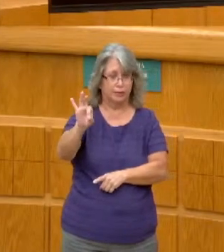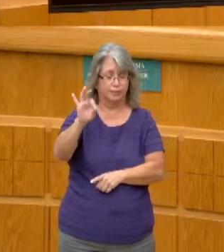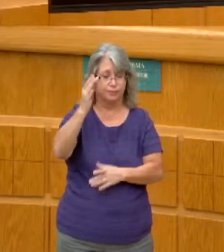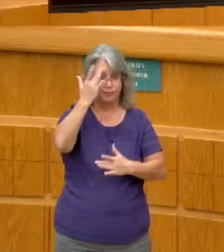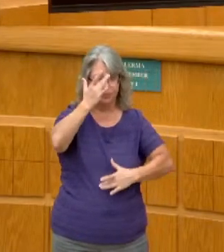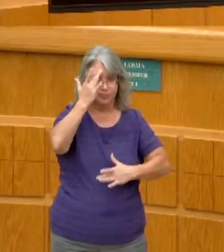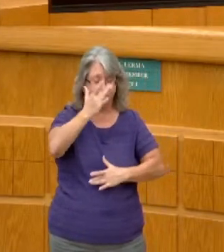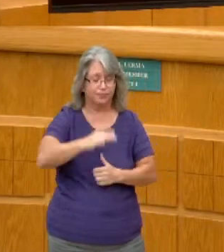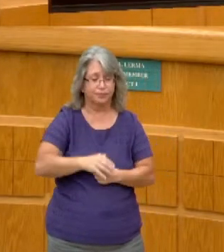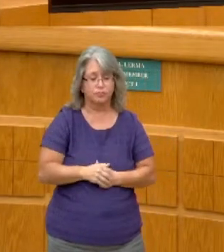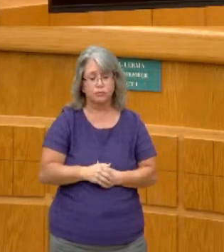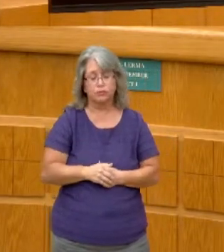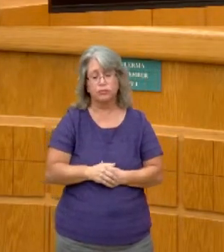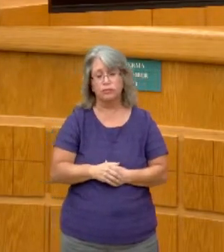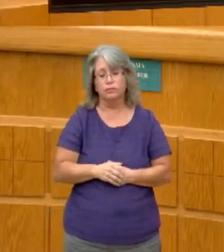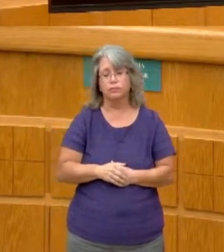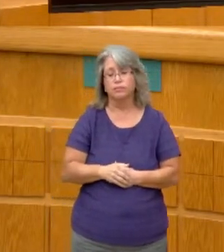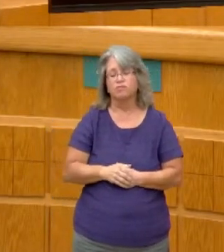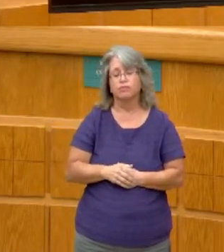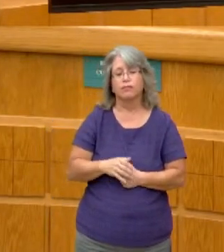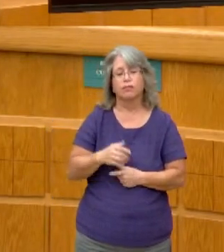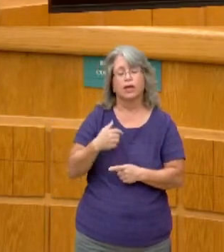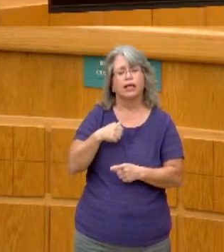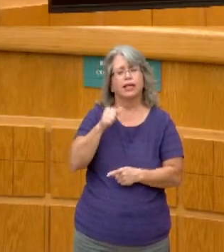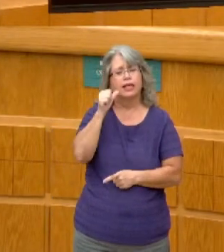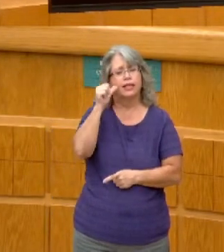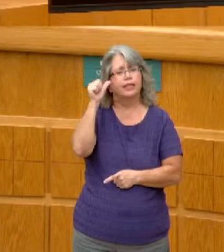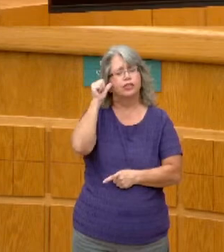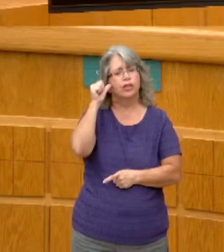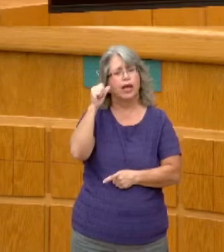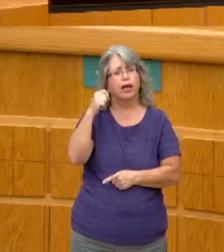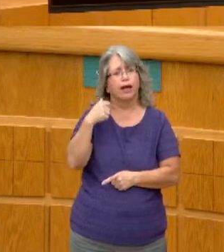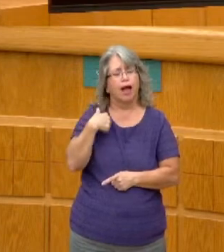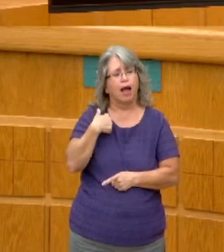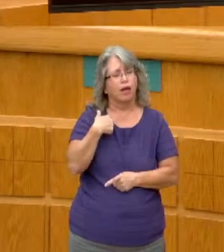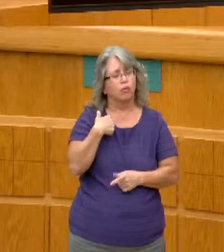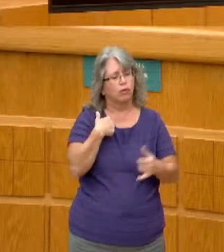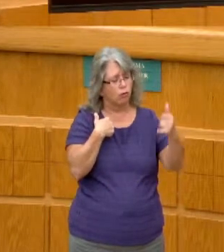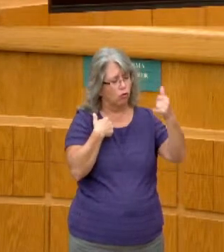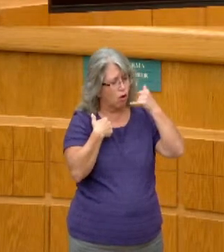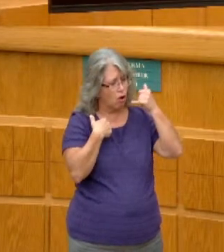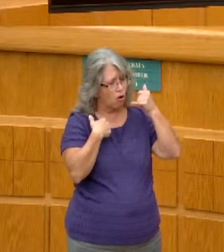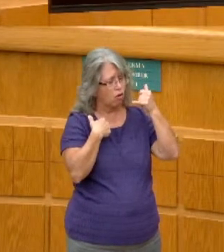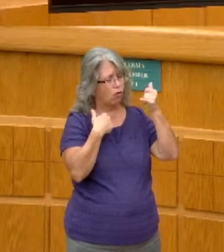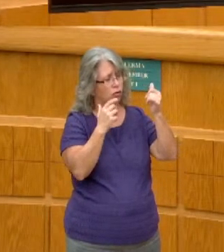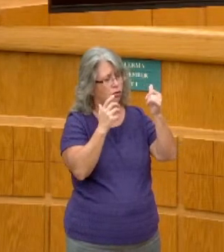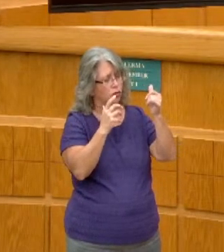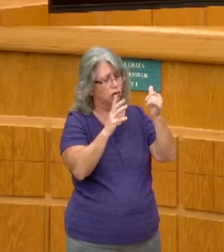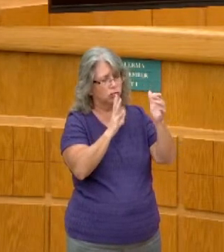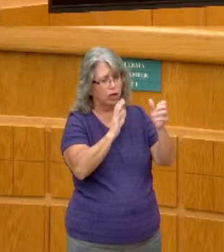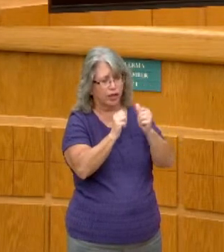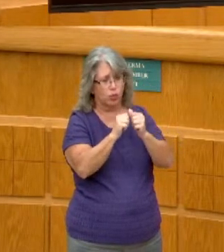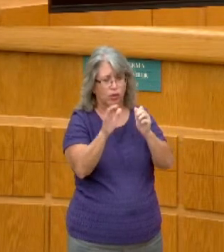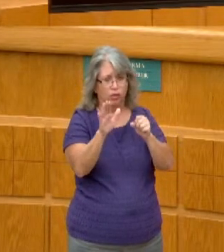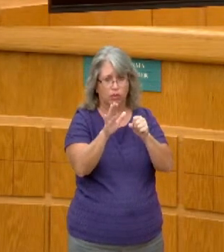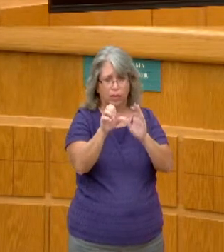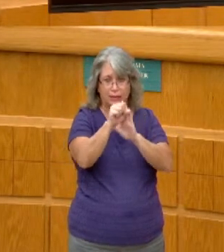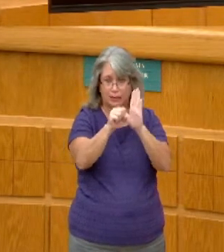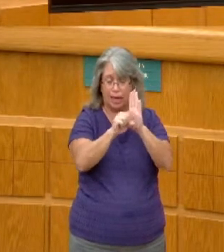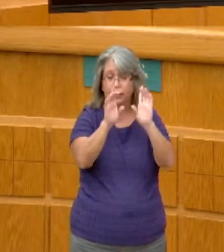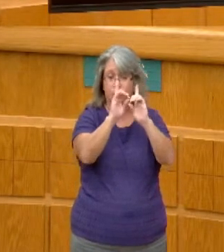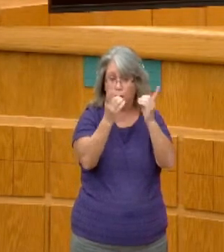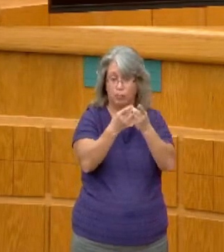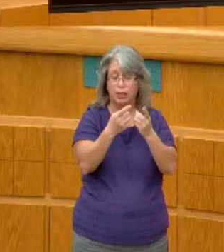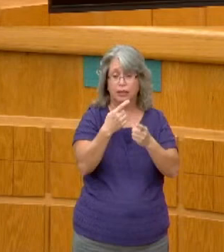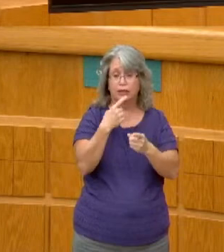You know, yesterday I was on a call with the state, and they were saying that in Texas, I believe the number was over 50,000